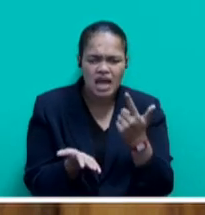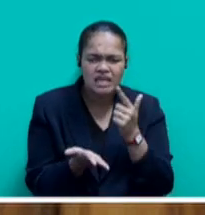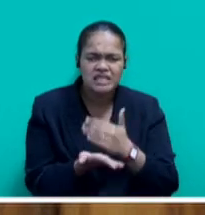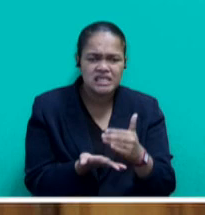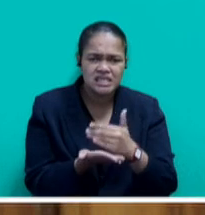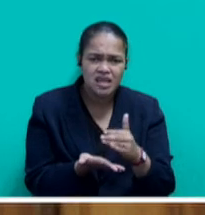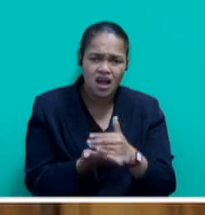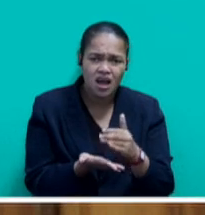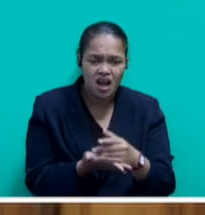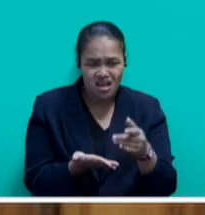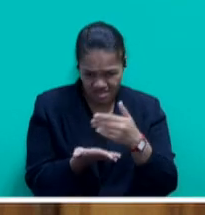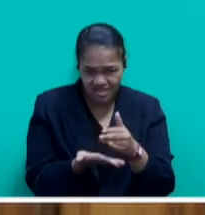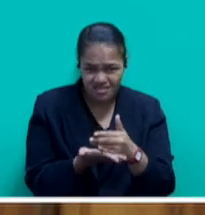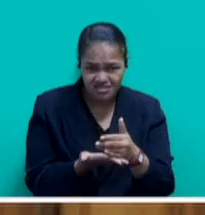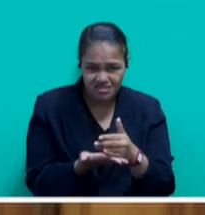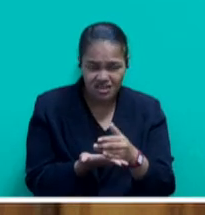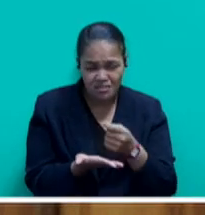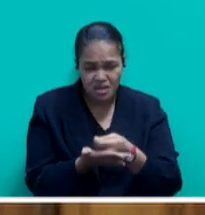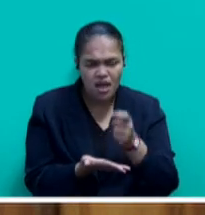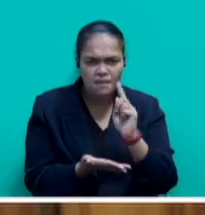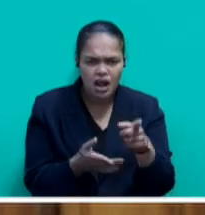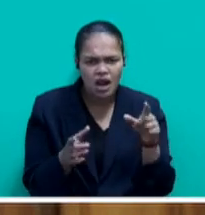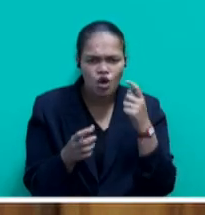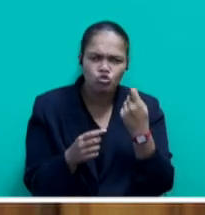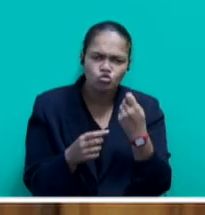done. Mr. Speaker, sir,